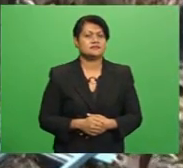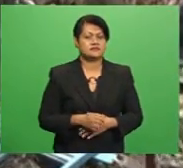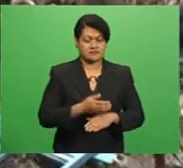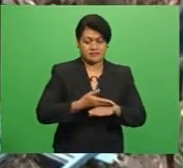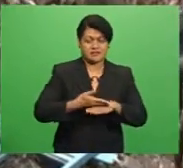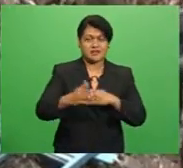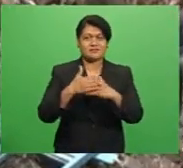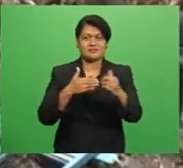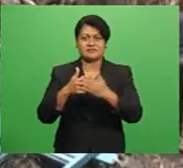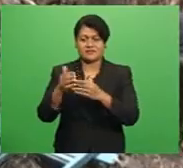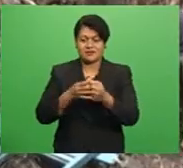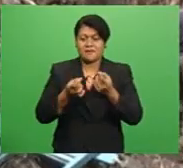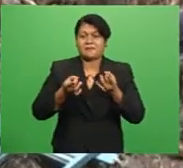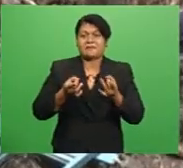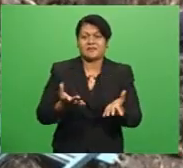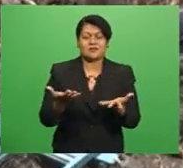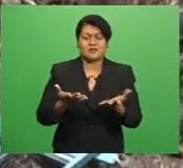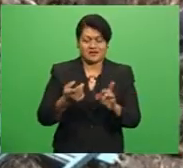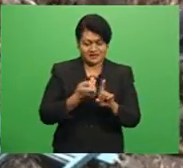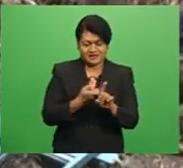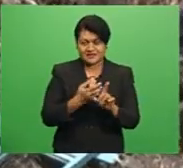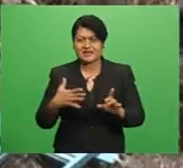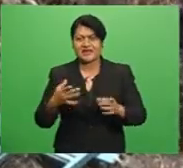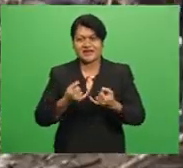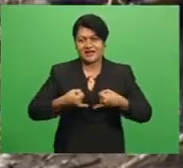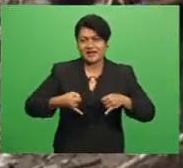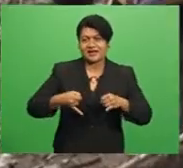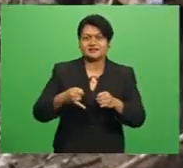And rehabilitation begins on Kia Island.